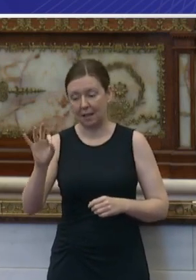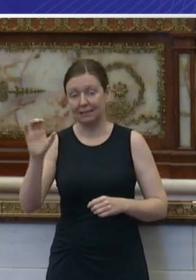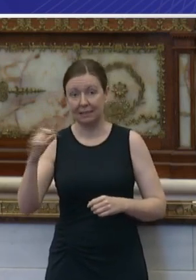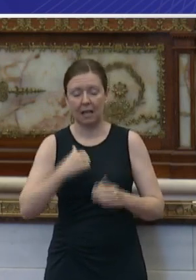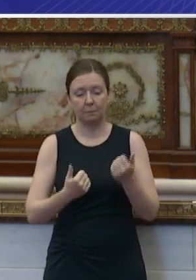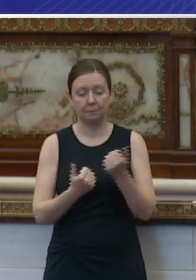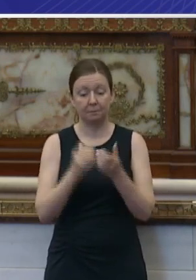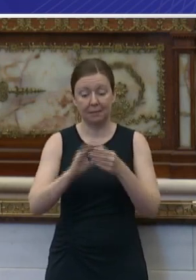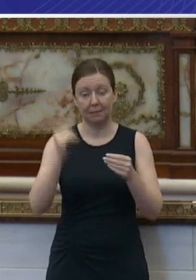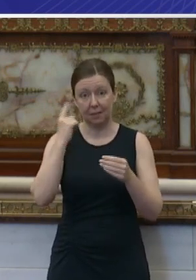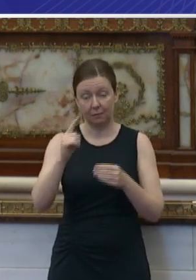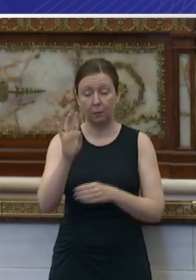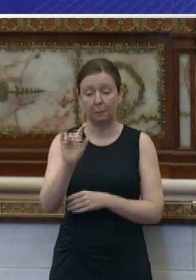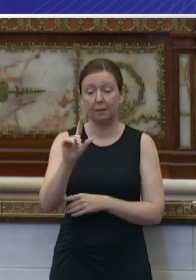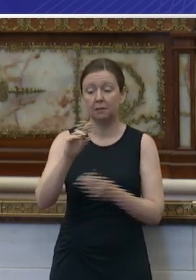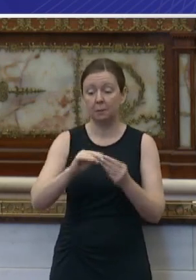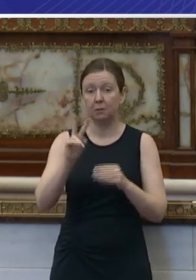on behalf of Bill number